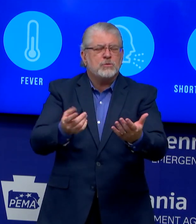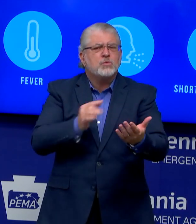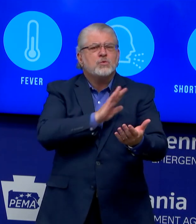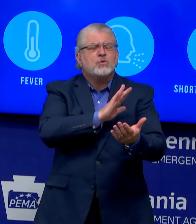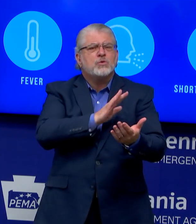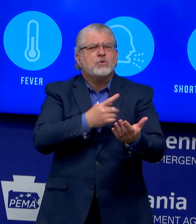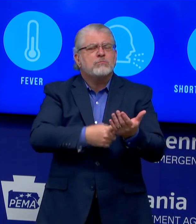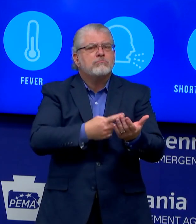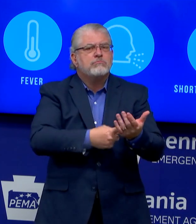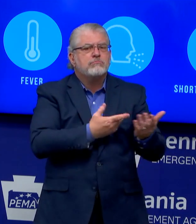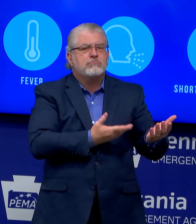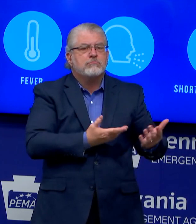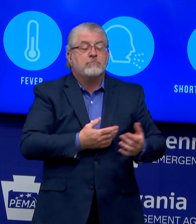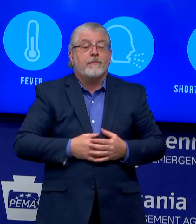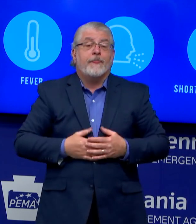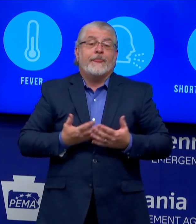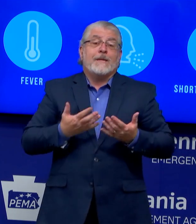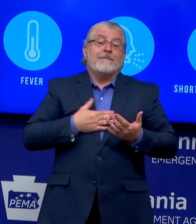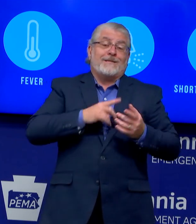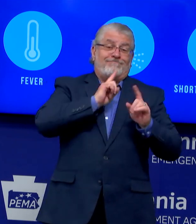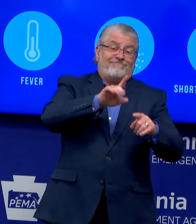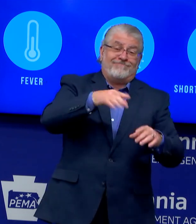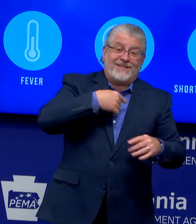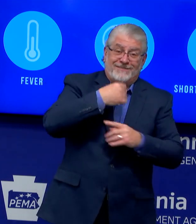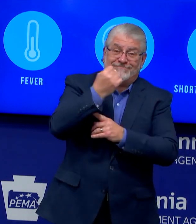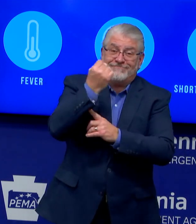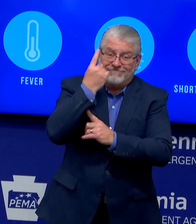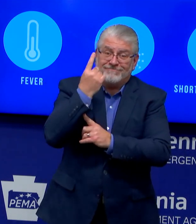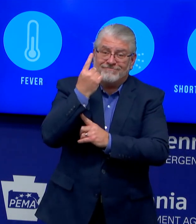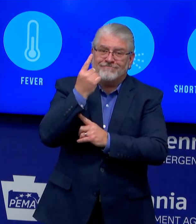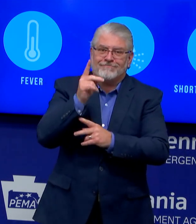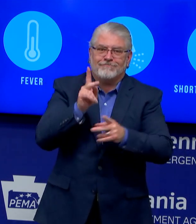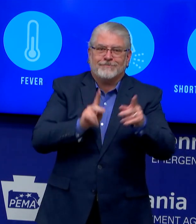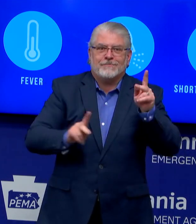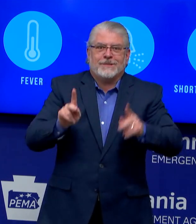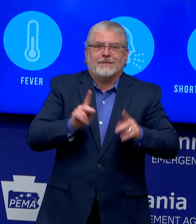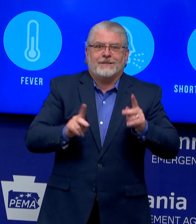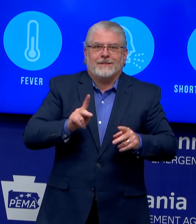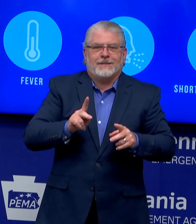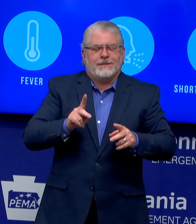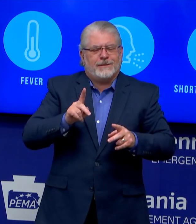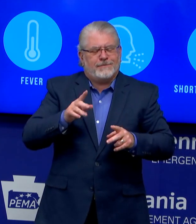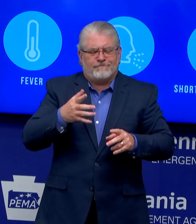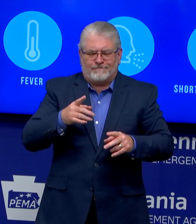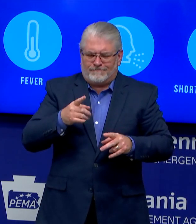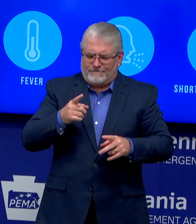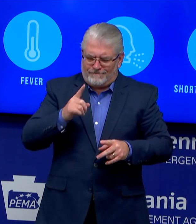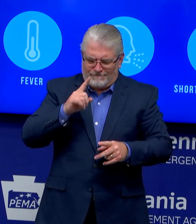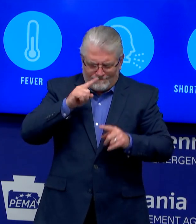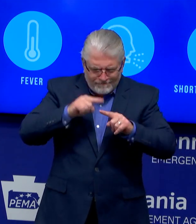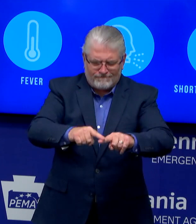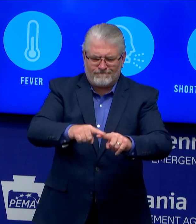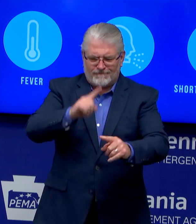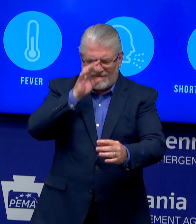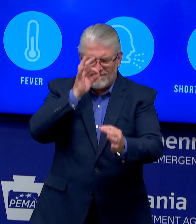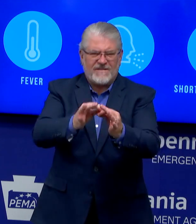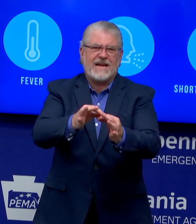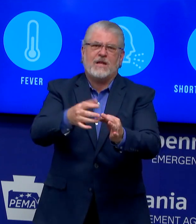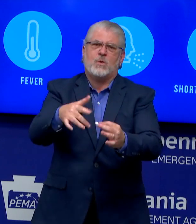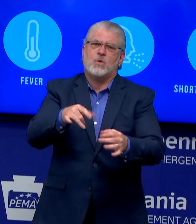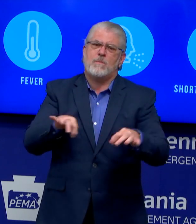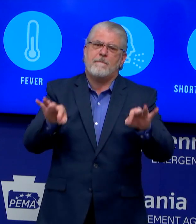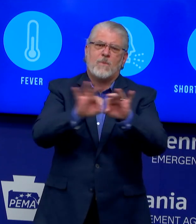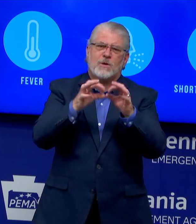it is dangerous to be out, especially in the southeast and the northeast, congregating with other